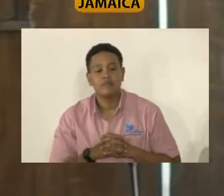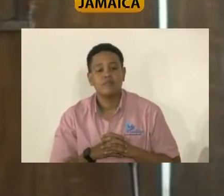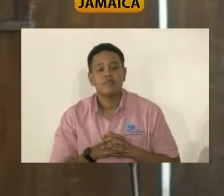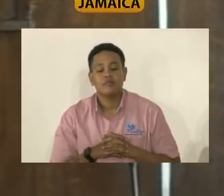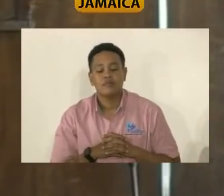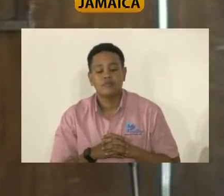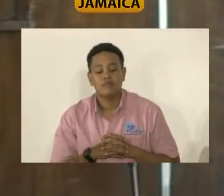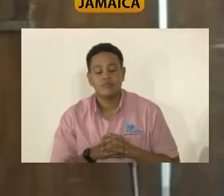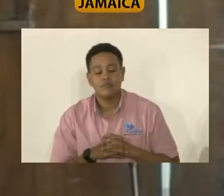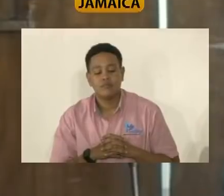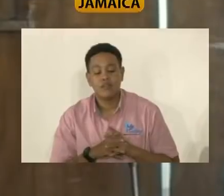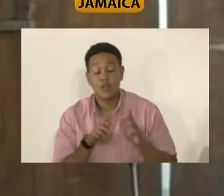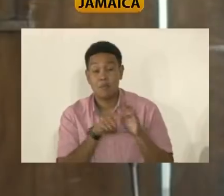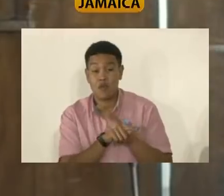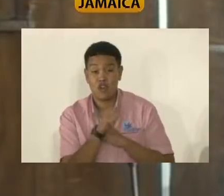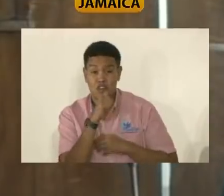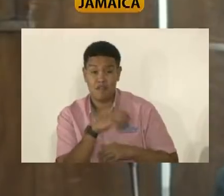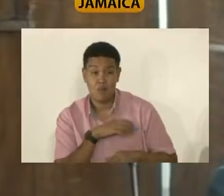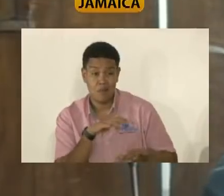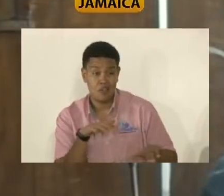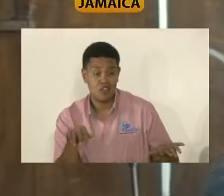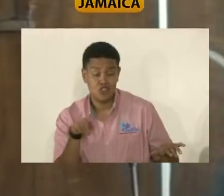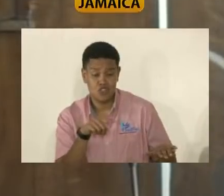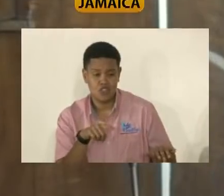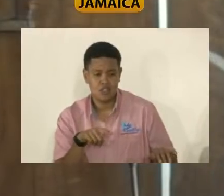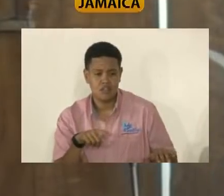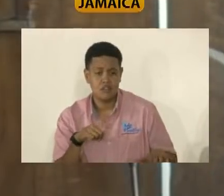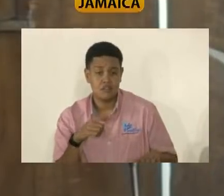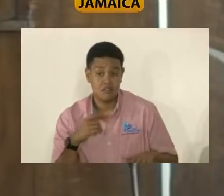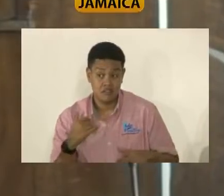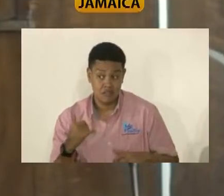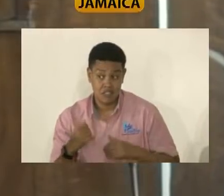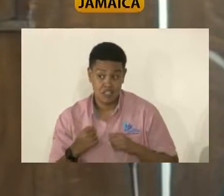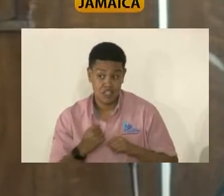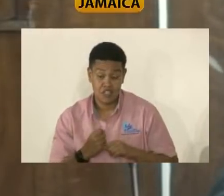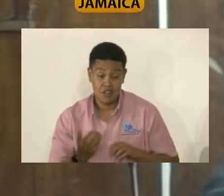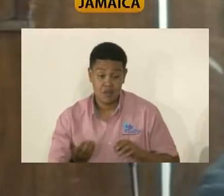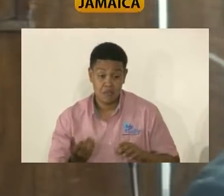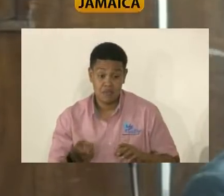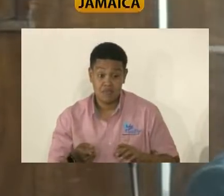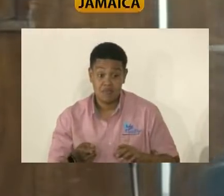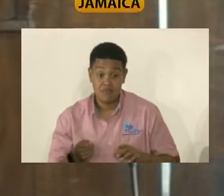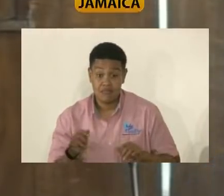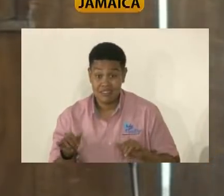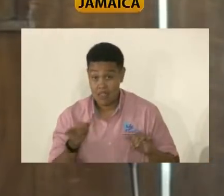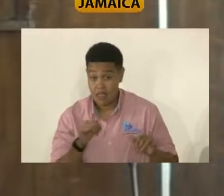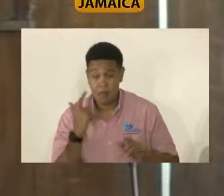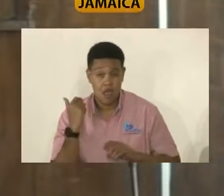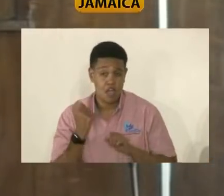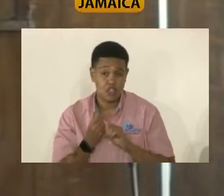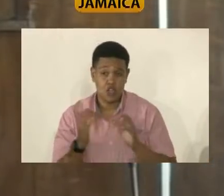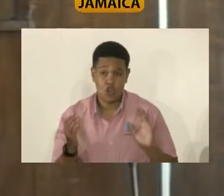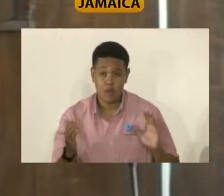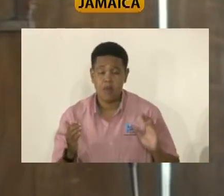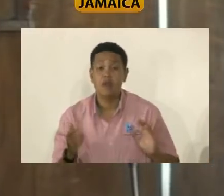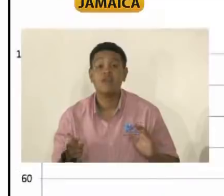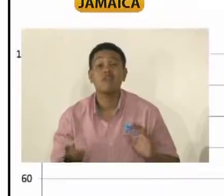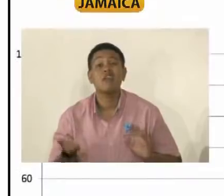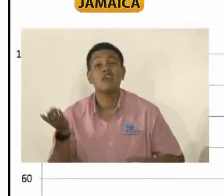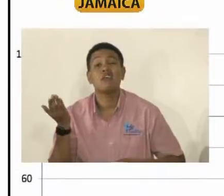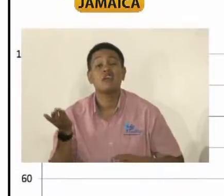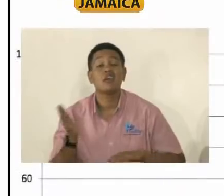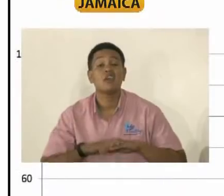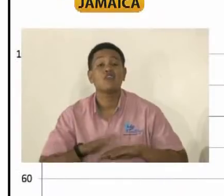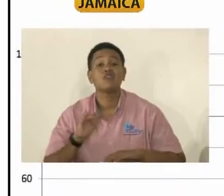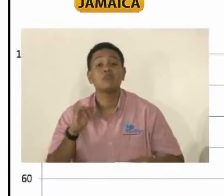The murders of women and children, year to date, again I'm giving you the year to date figures, were up by